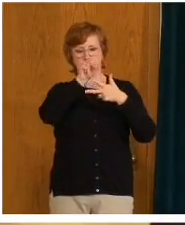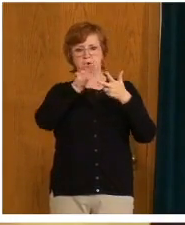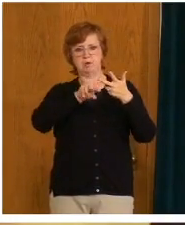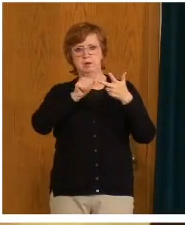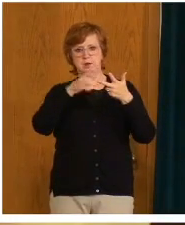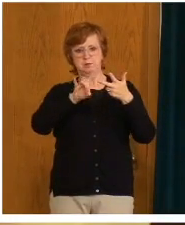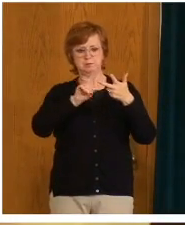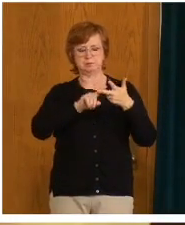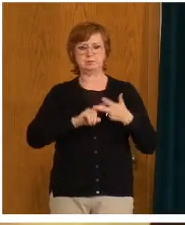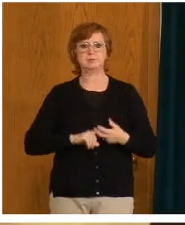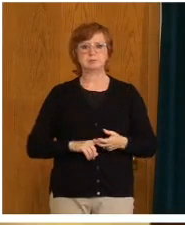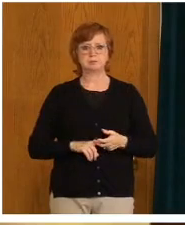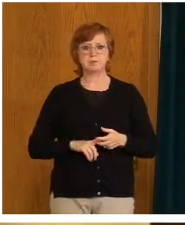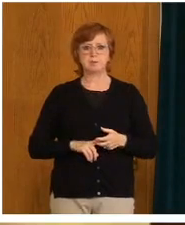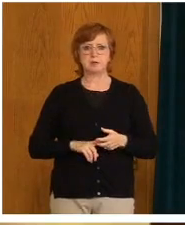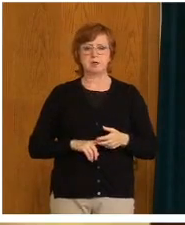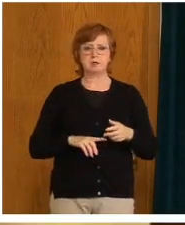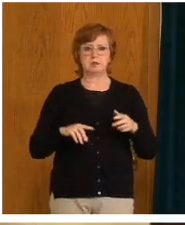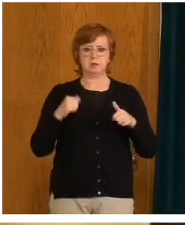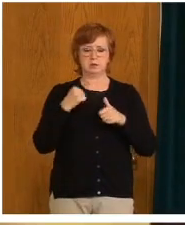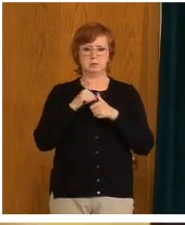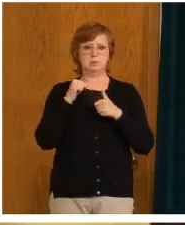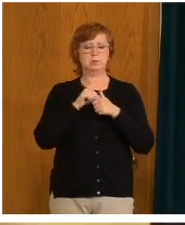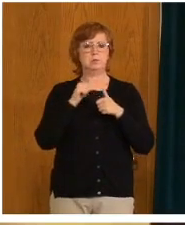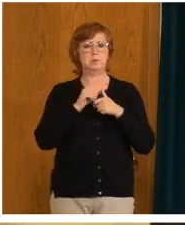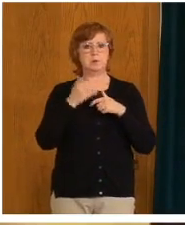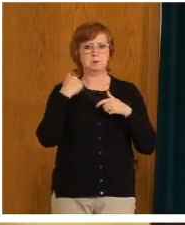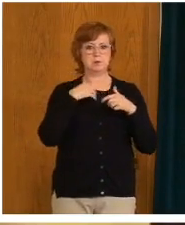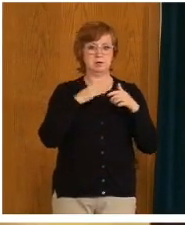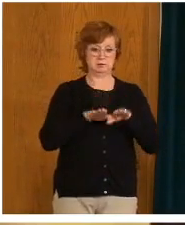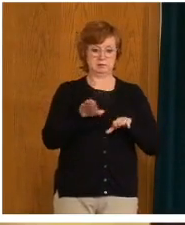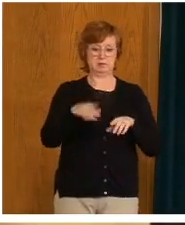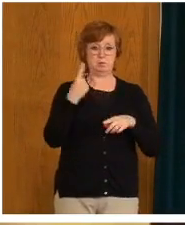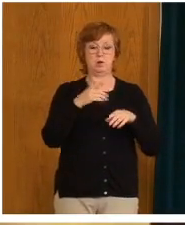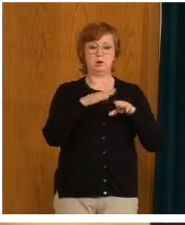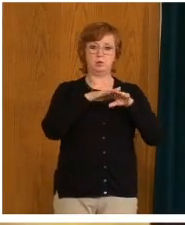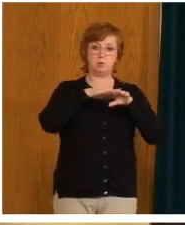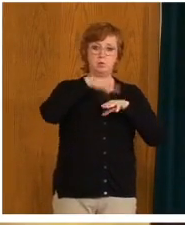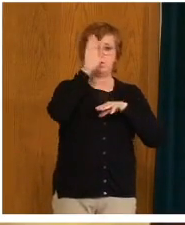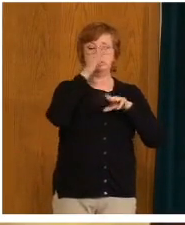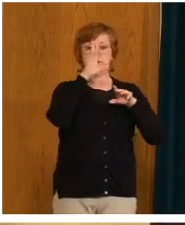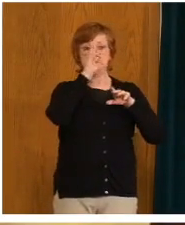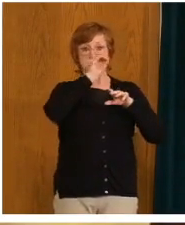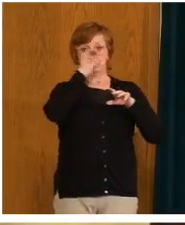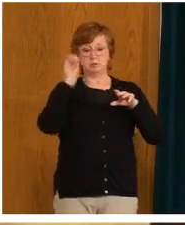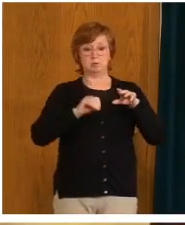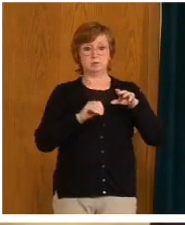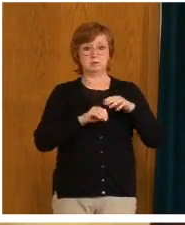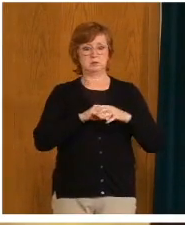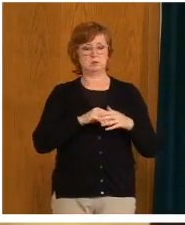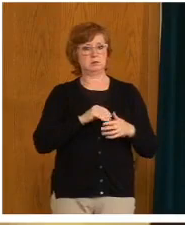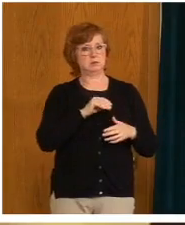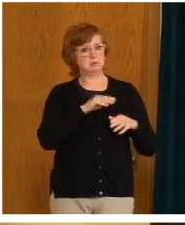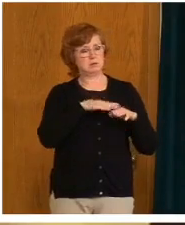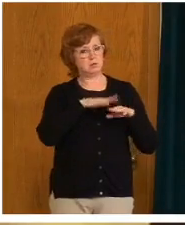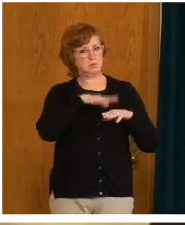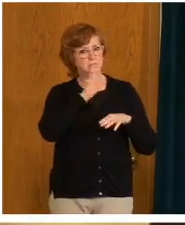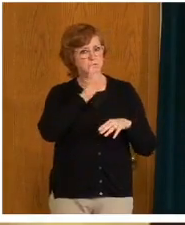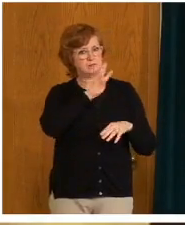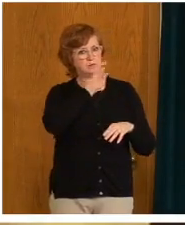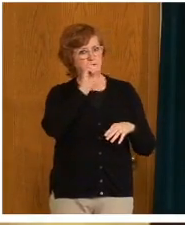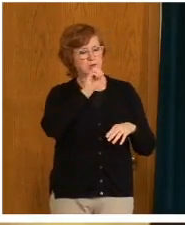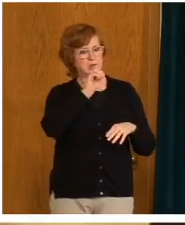the phase 1 benchmark, 70% of those 40 and over receiving their vaccine, it's important for us to remember